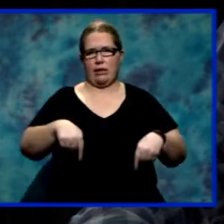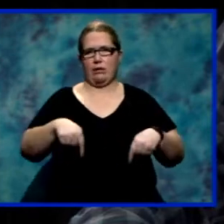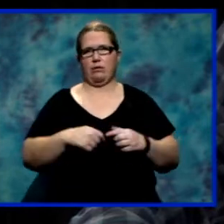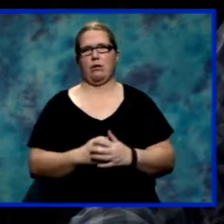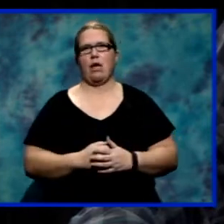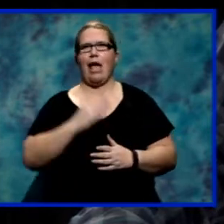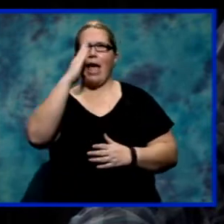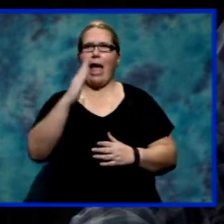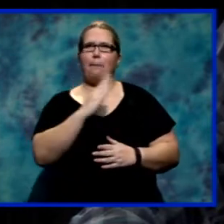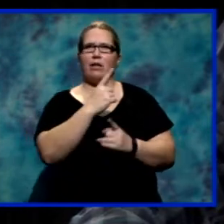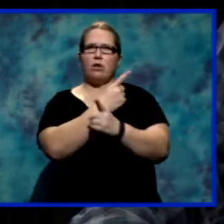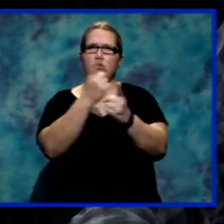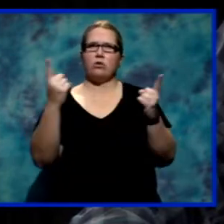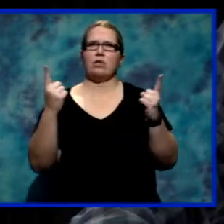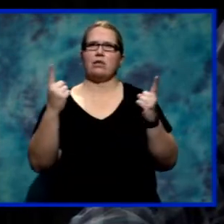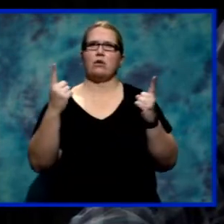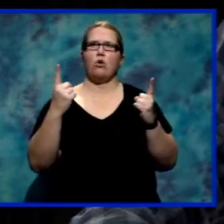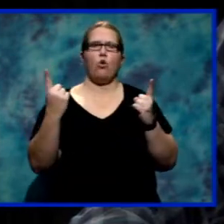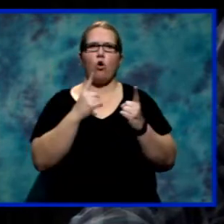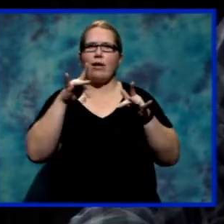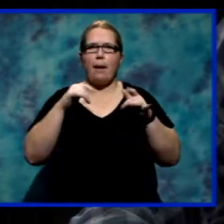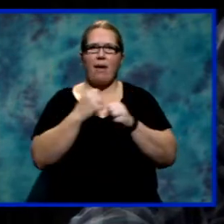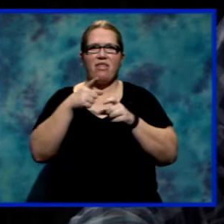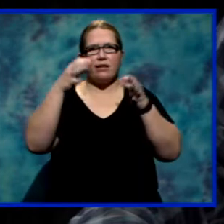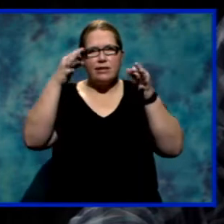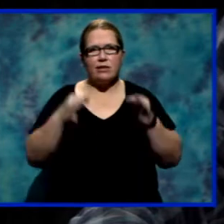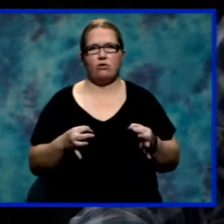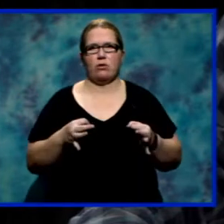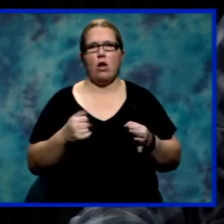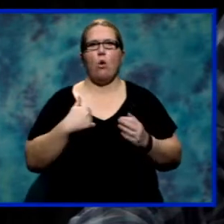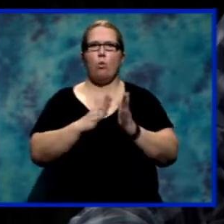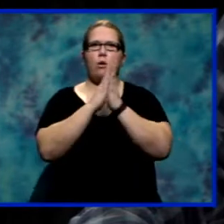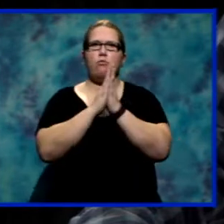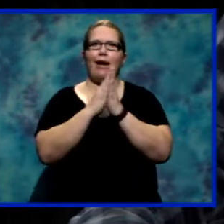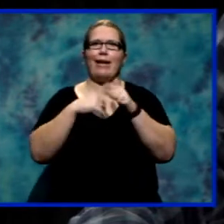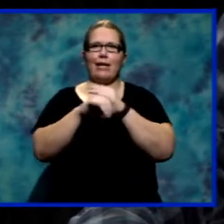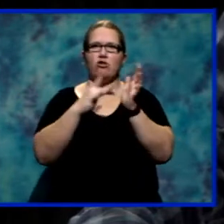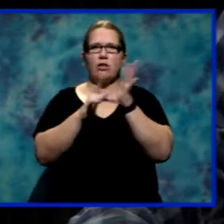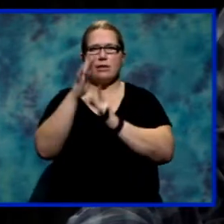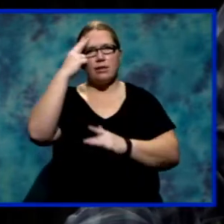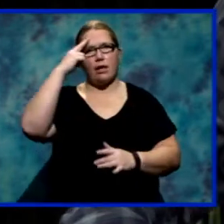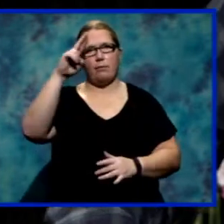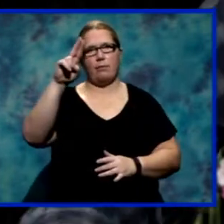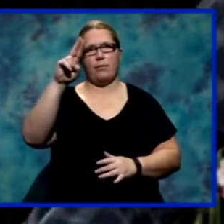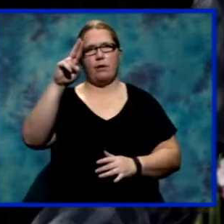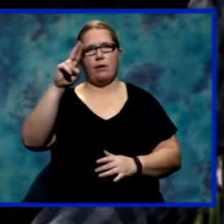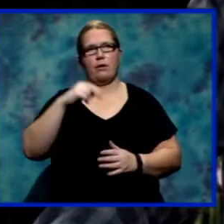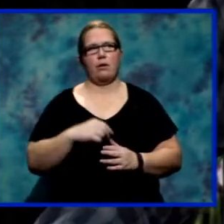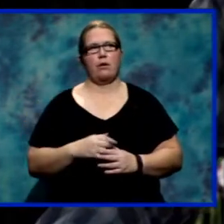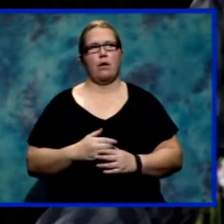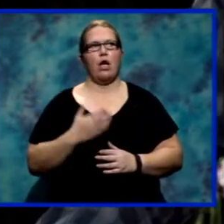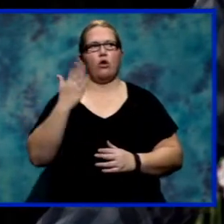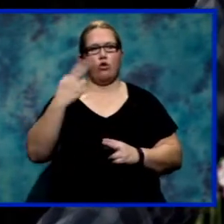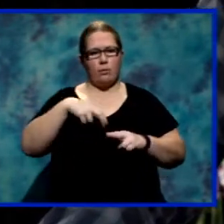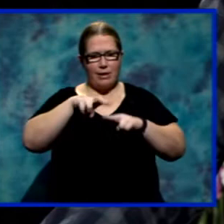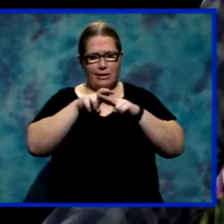And bless those here who have not yet made that decision. This we pray in Jesus' name. And you can be seated while your